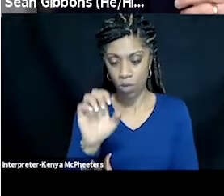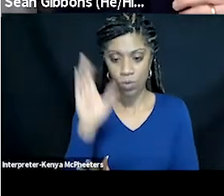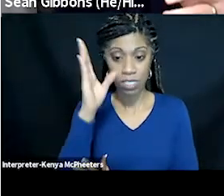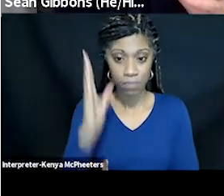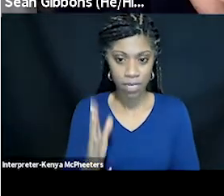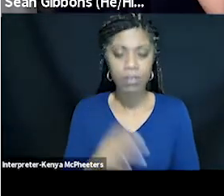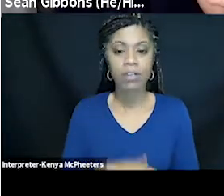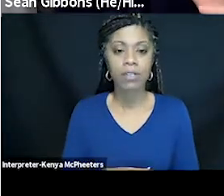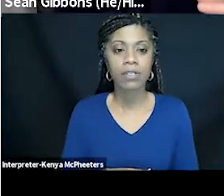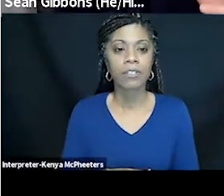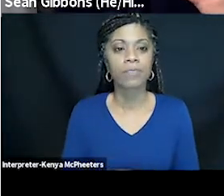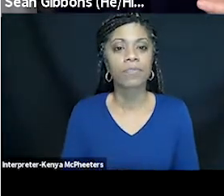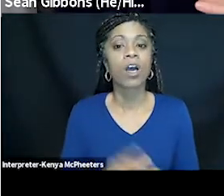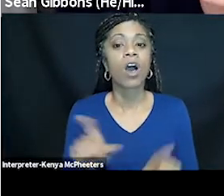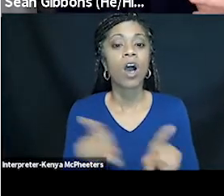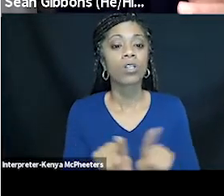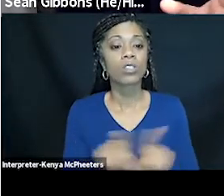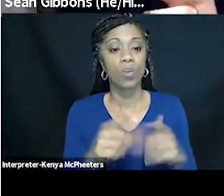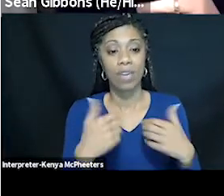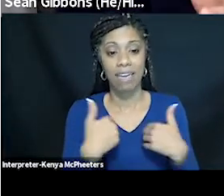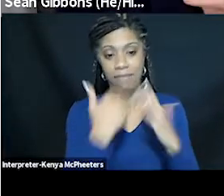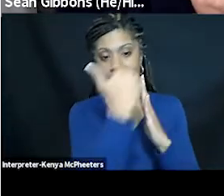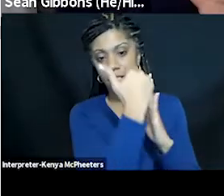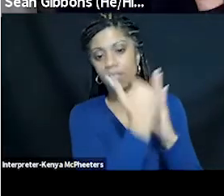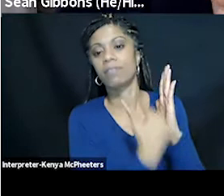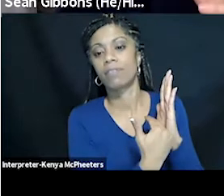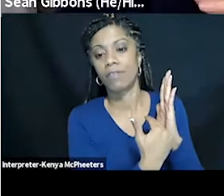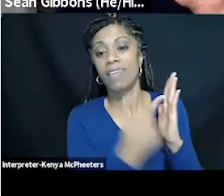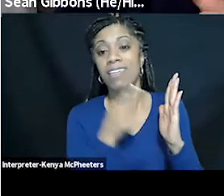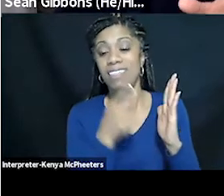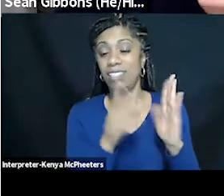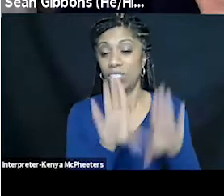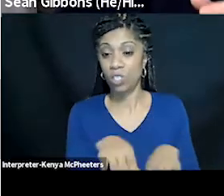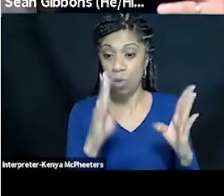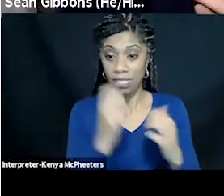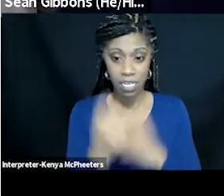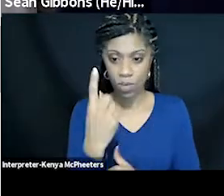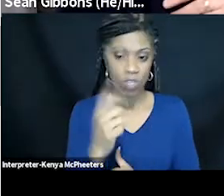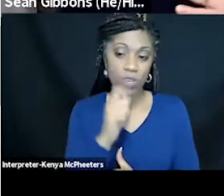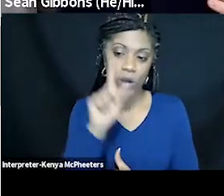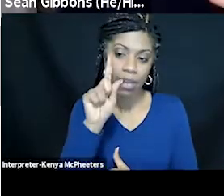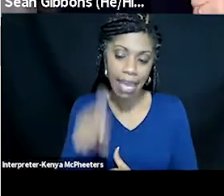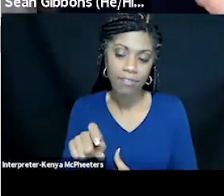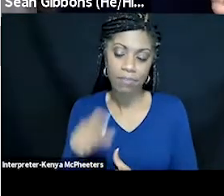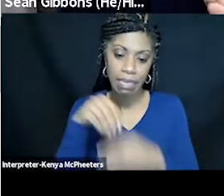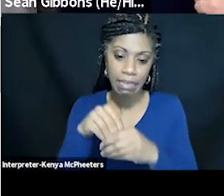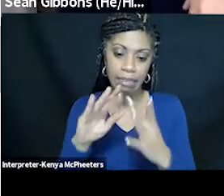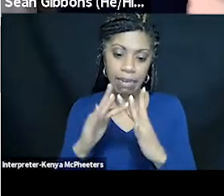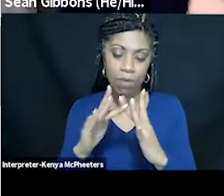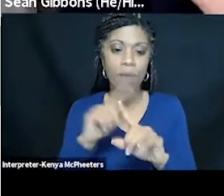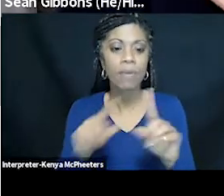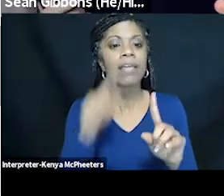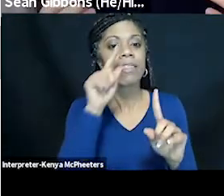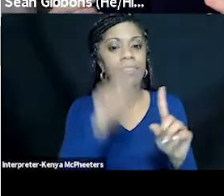Another thing just to flag for you, we opened up a listserv last year. This is free and open to everybody. You don't just have to be a network member, but it's just a means of us to be in contact